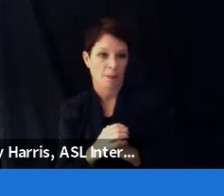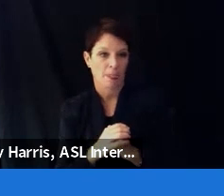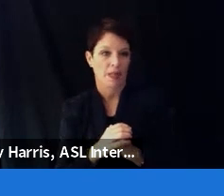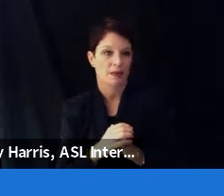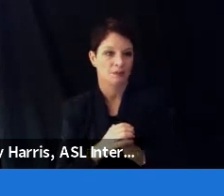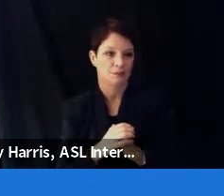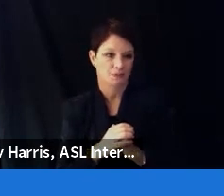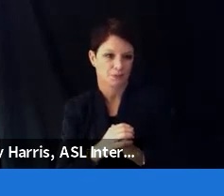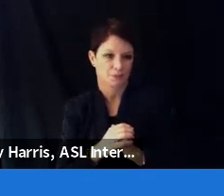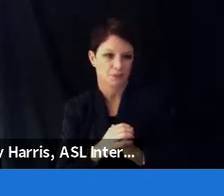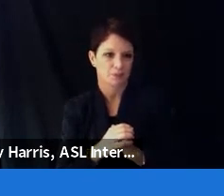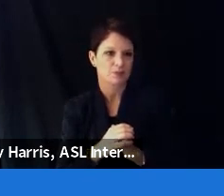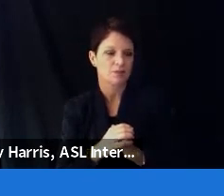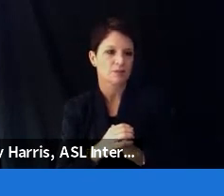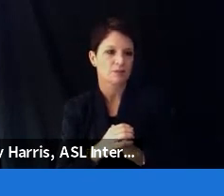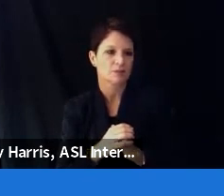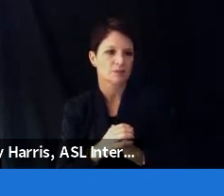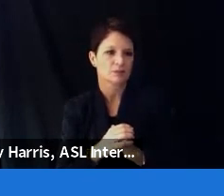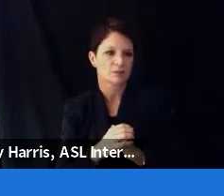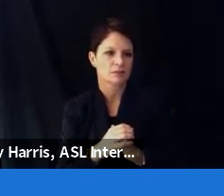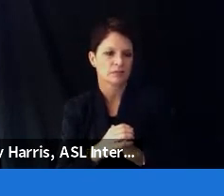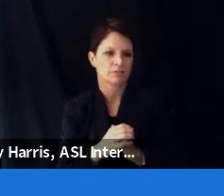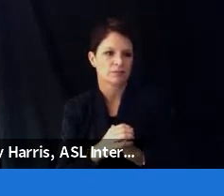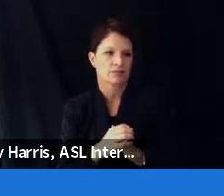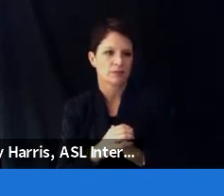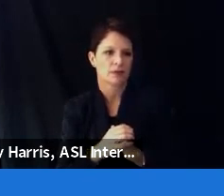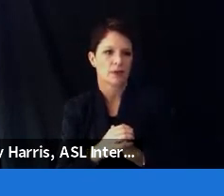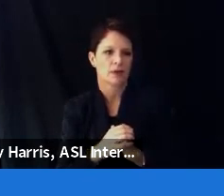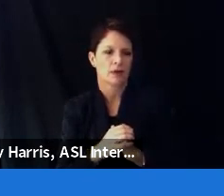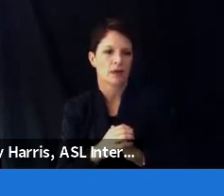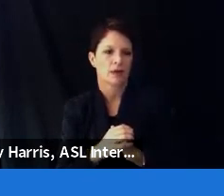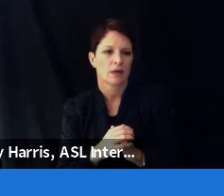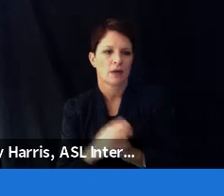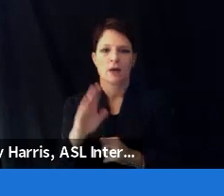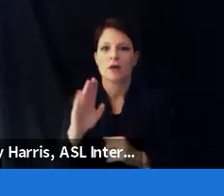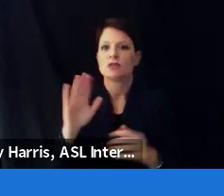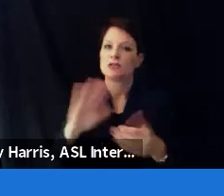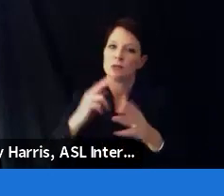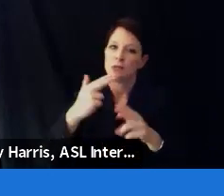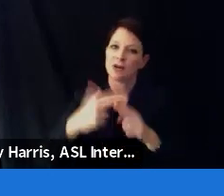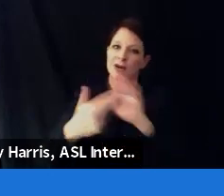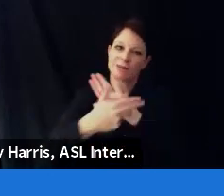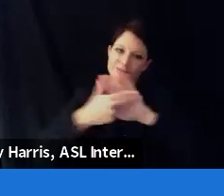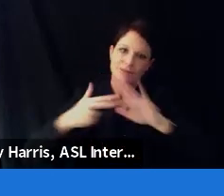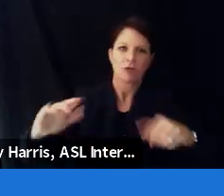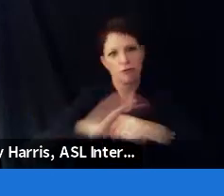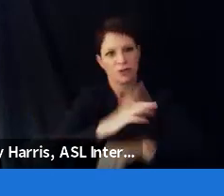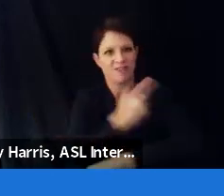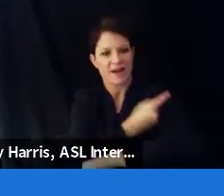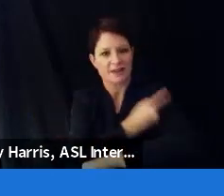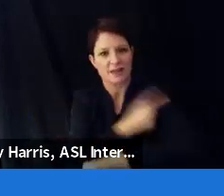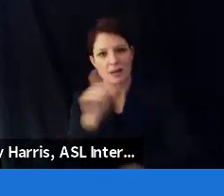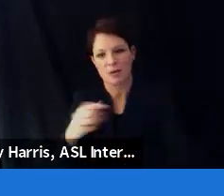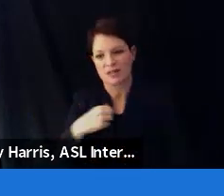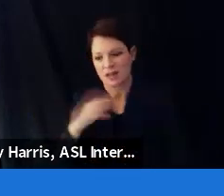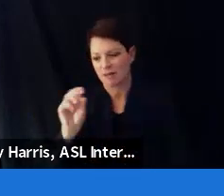So I wanted to talk about whether booster doses are required to be fully vaccinated. There's a lot of